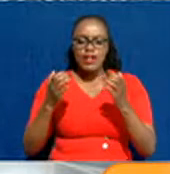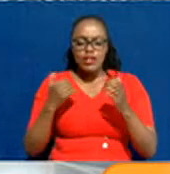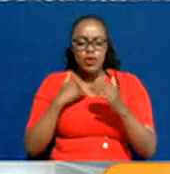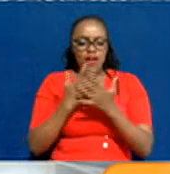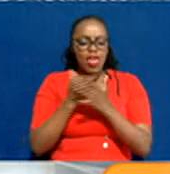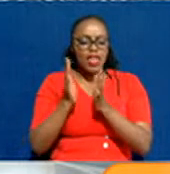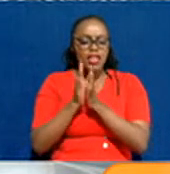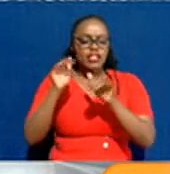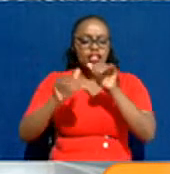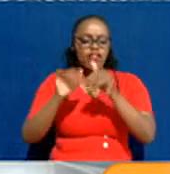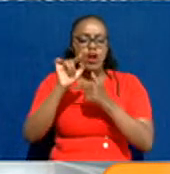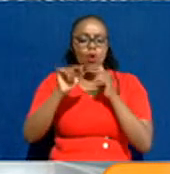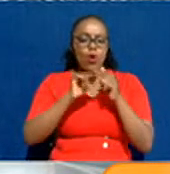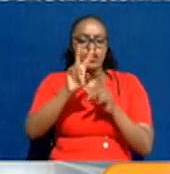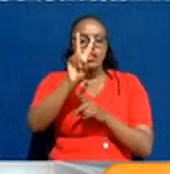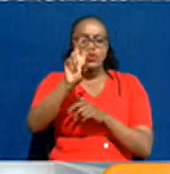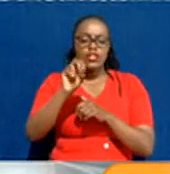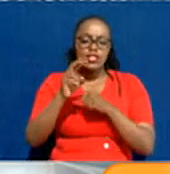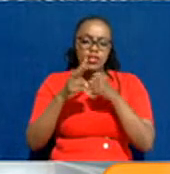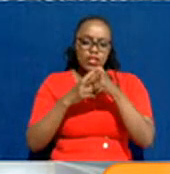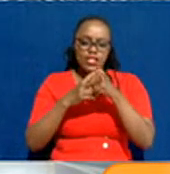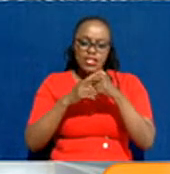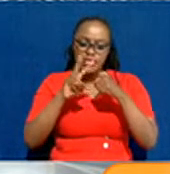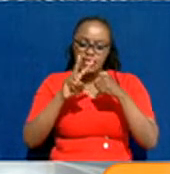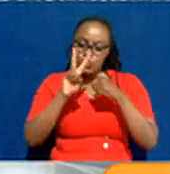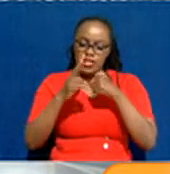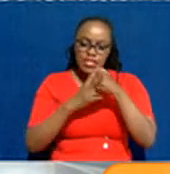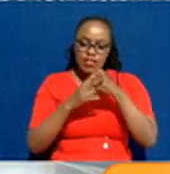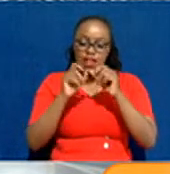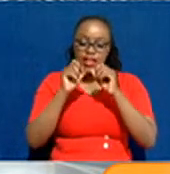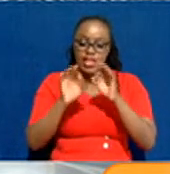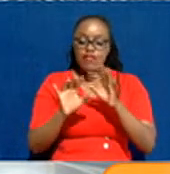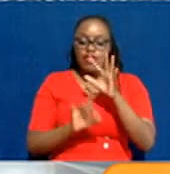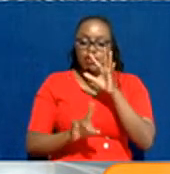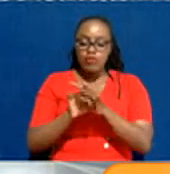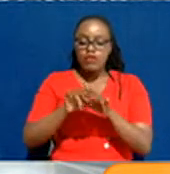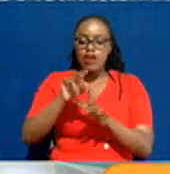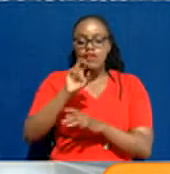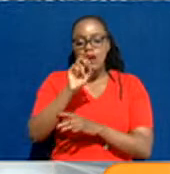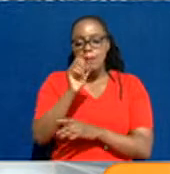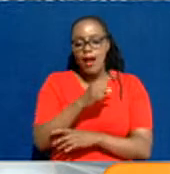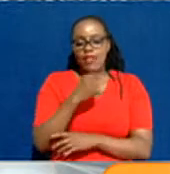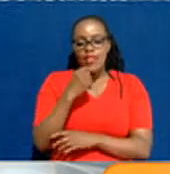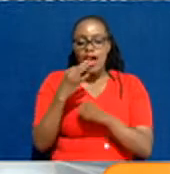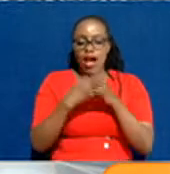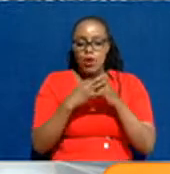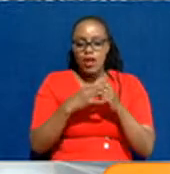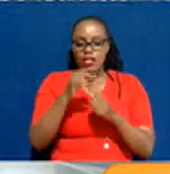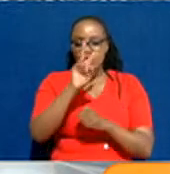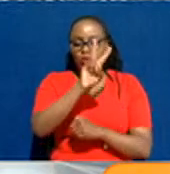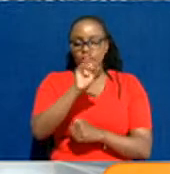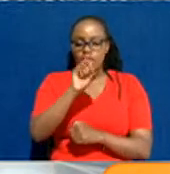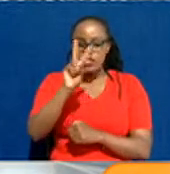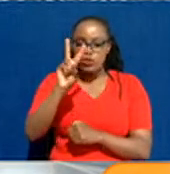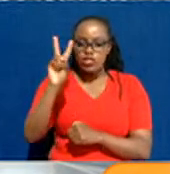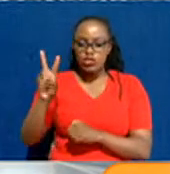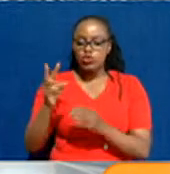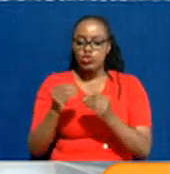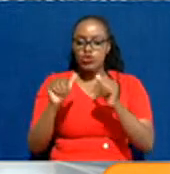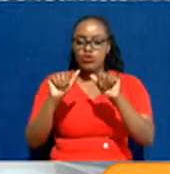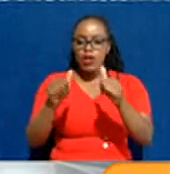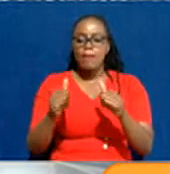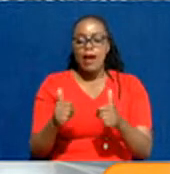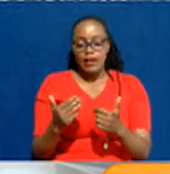a general election in 2027 if issues raised about the August 2022 polls are not resolved. As our very own